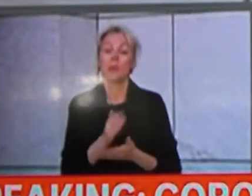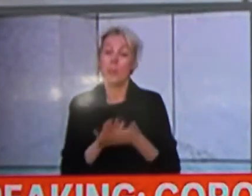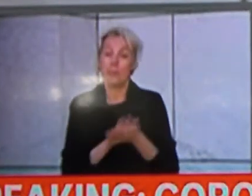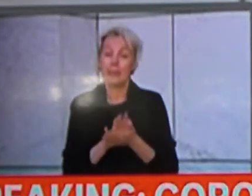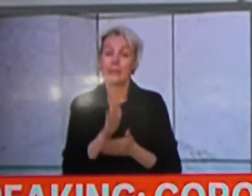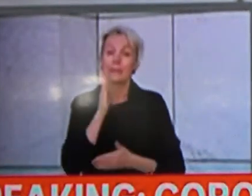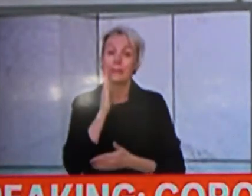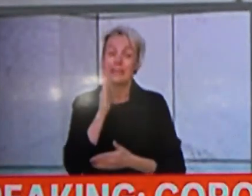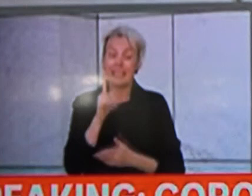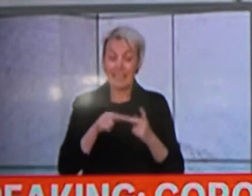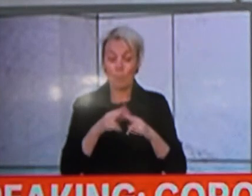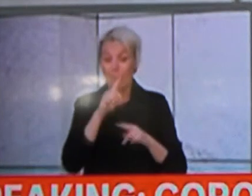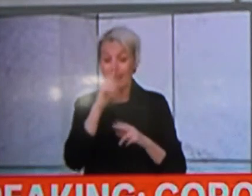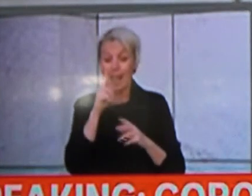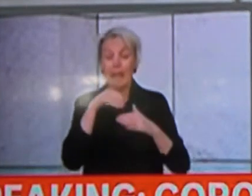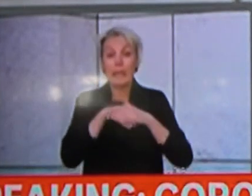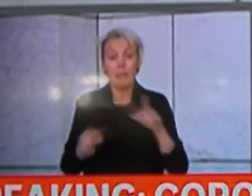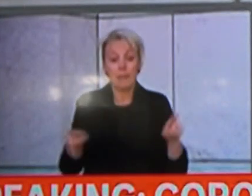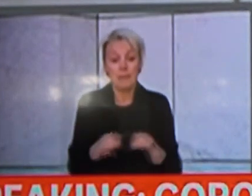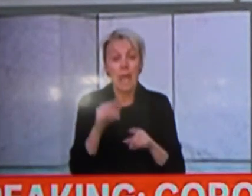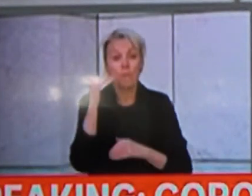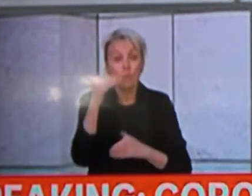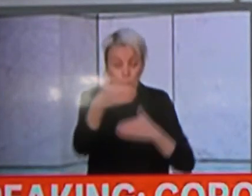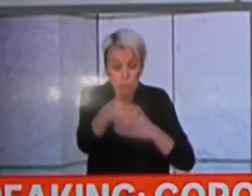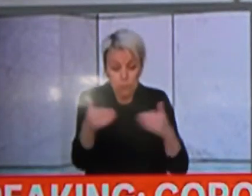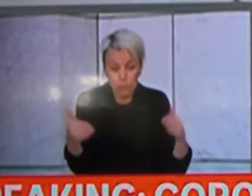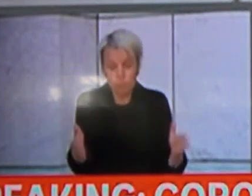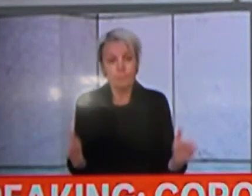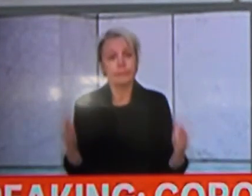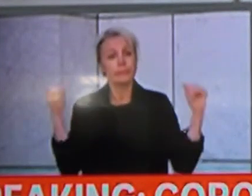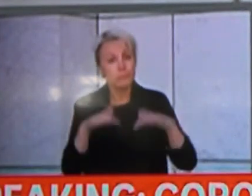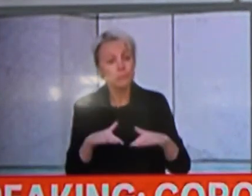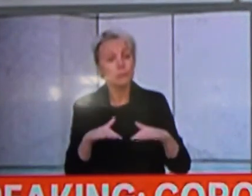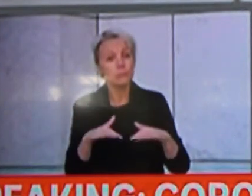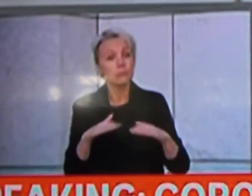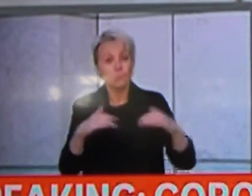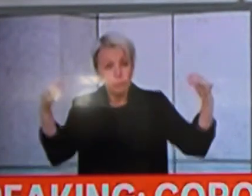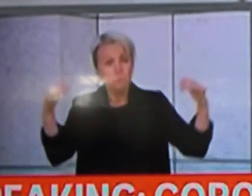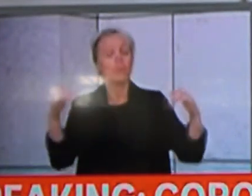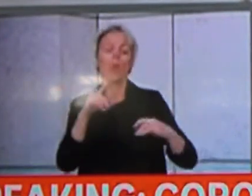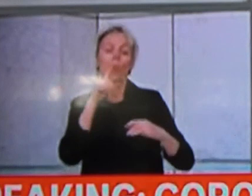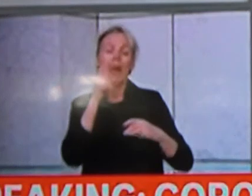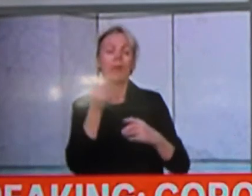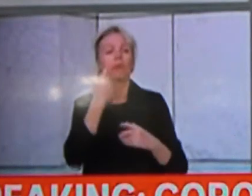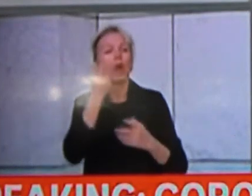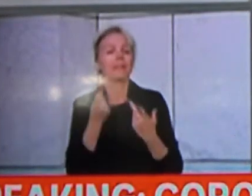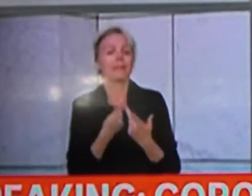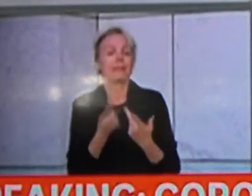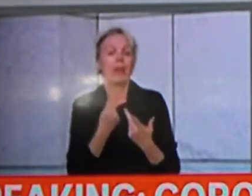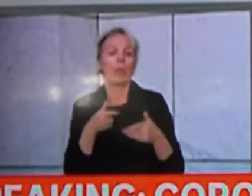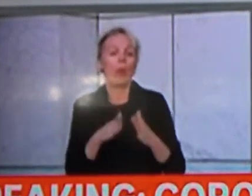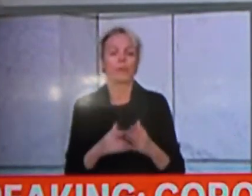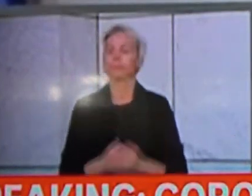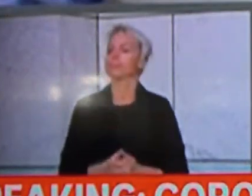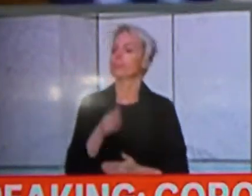it can to ensure that those measures went through the appropriate democratic process. Treasurer,